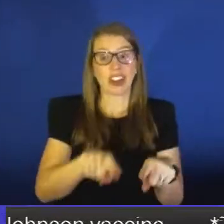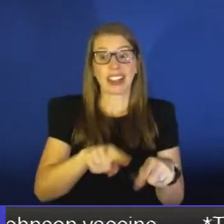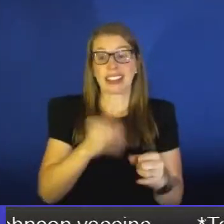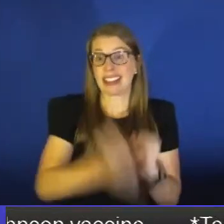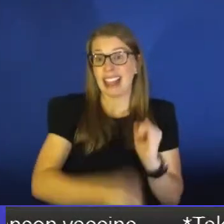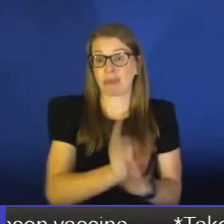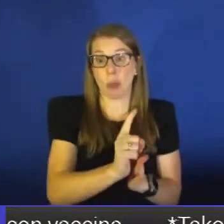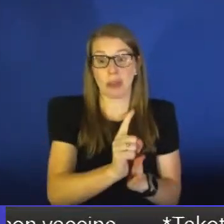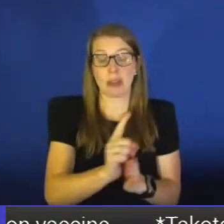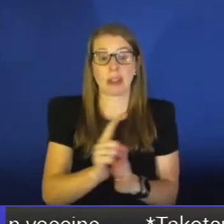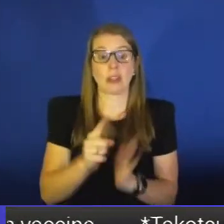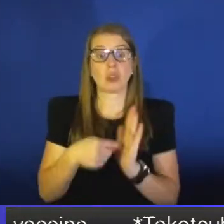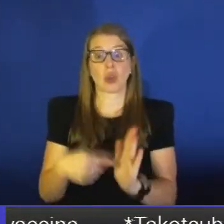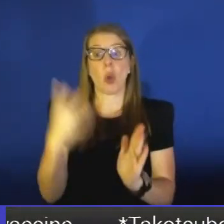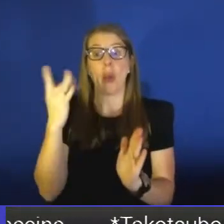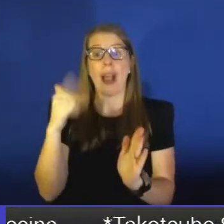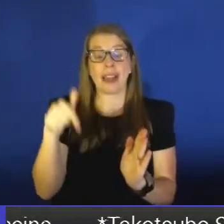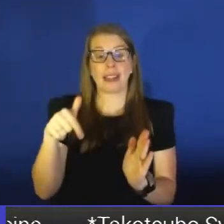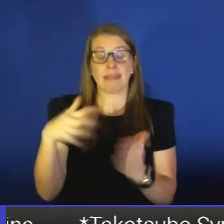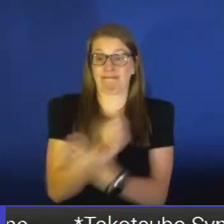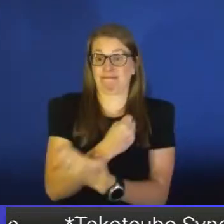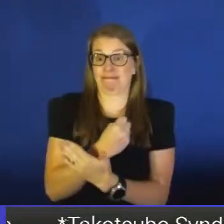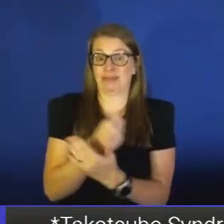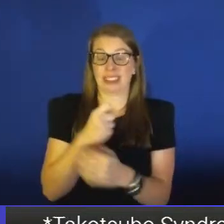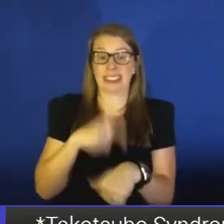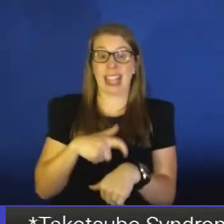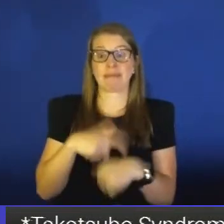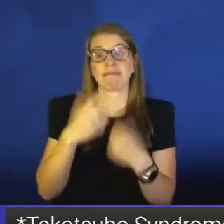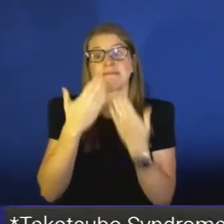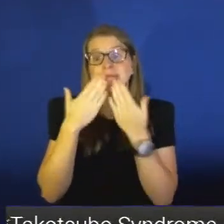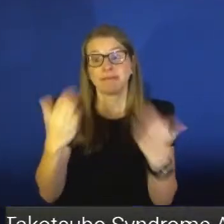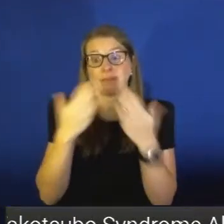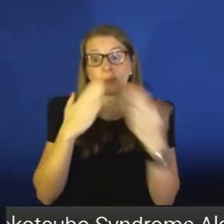why we take this time to say thank you to all they do.